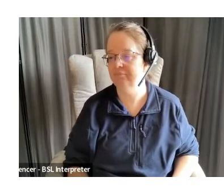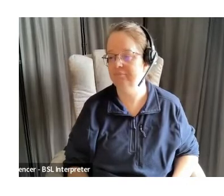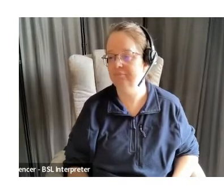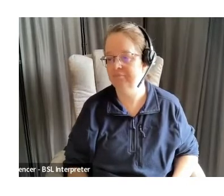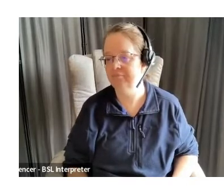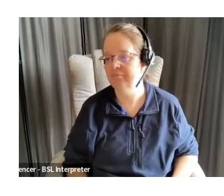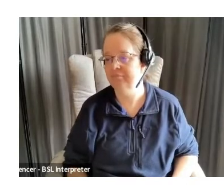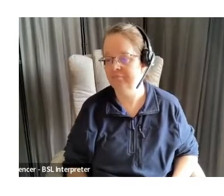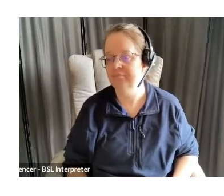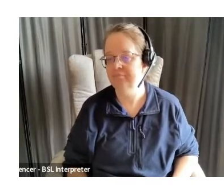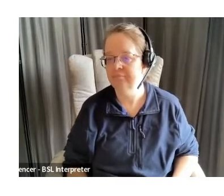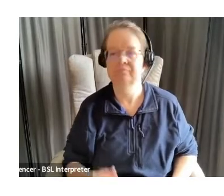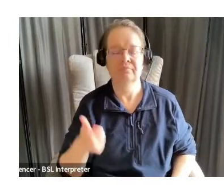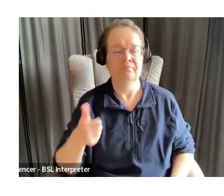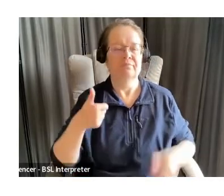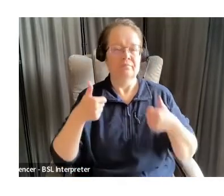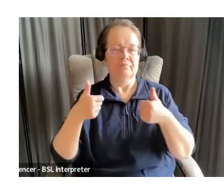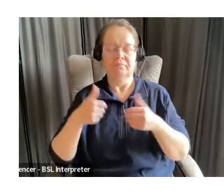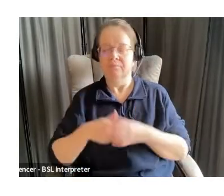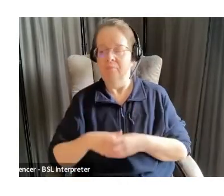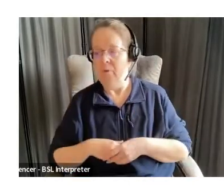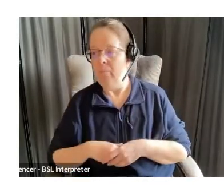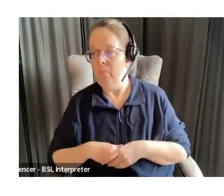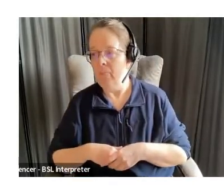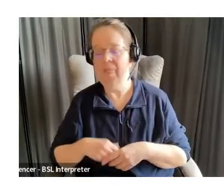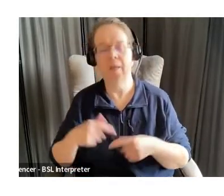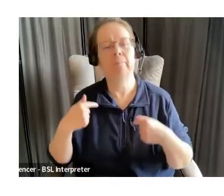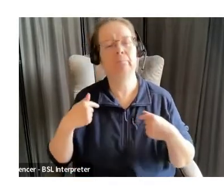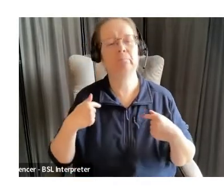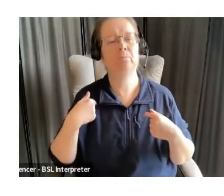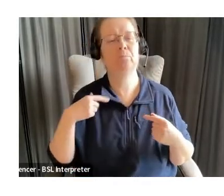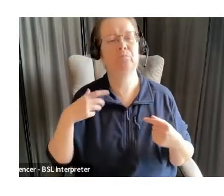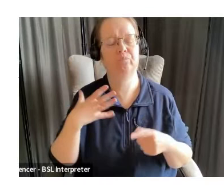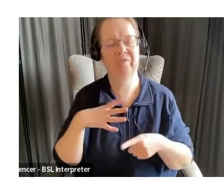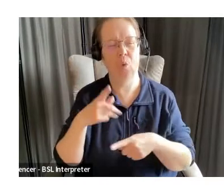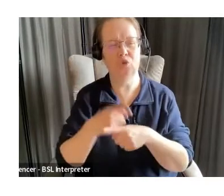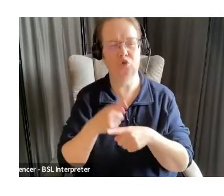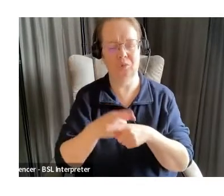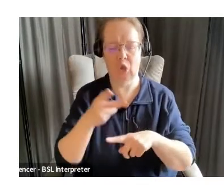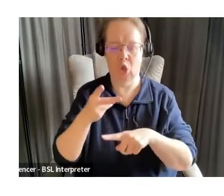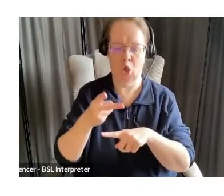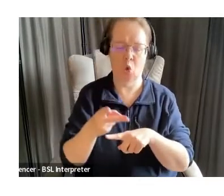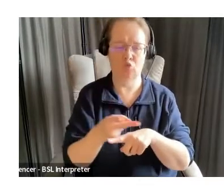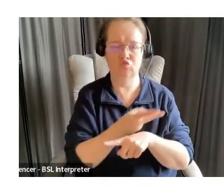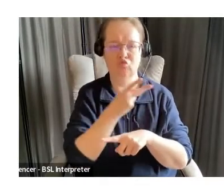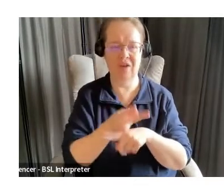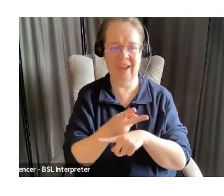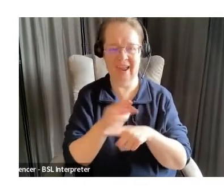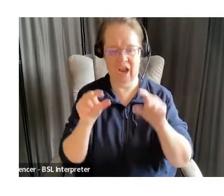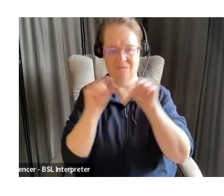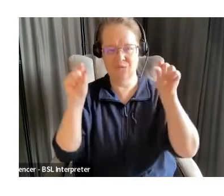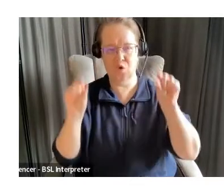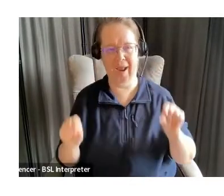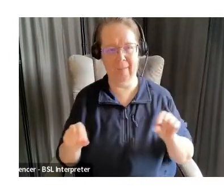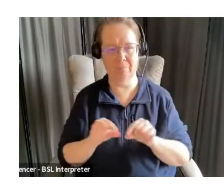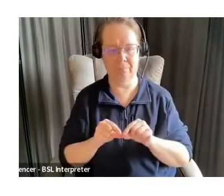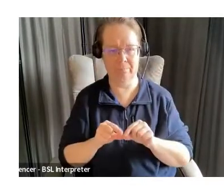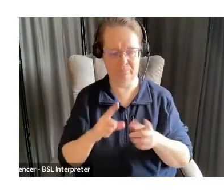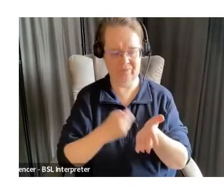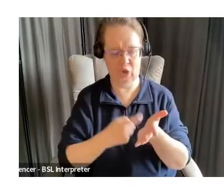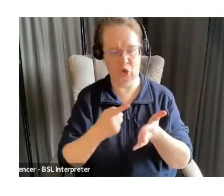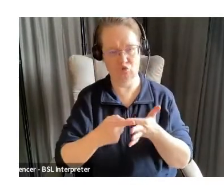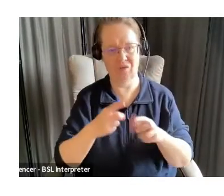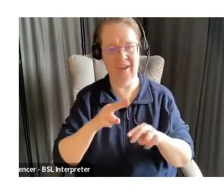Okay, so I want to talk about reframing. I want you to,